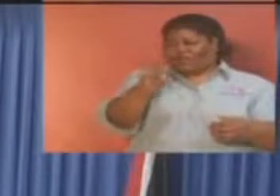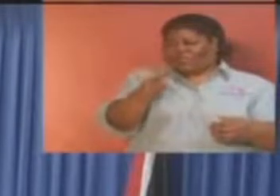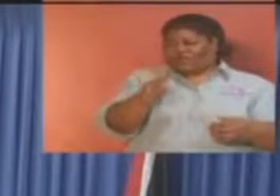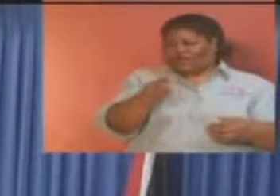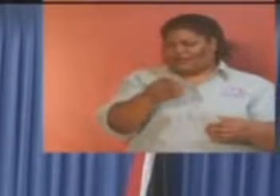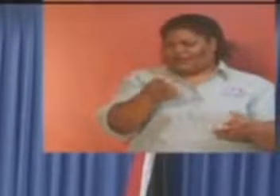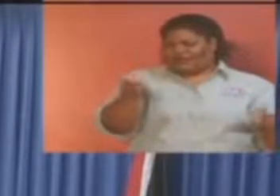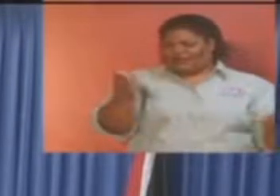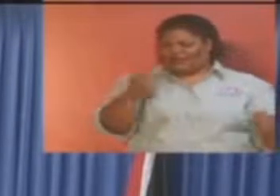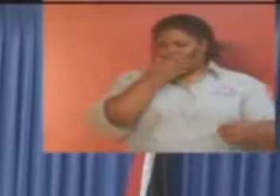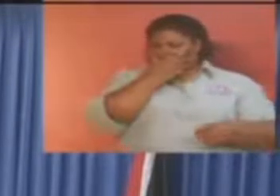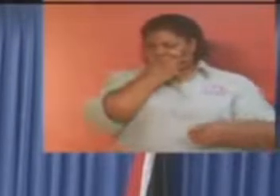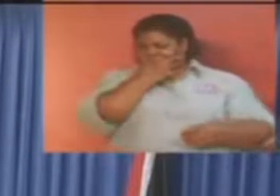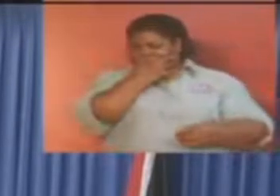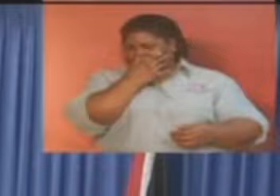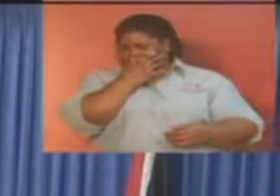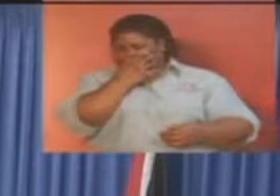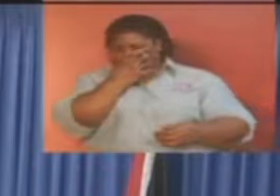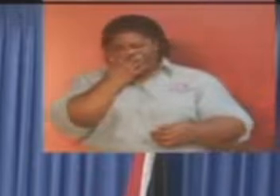audience.